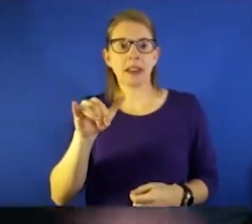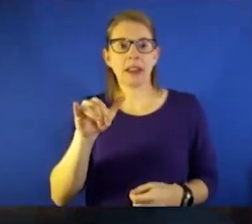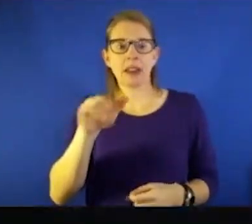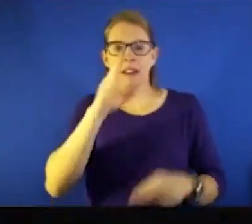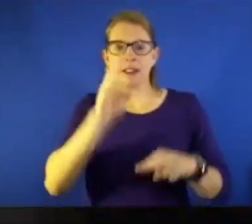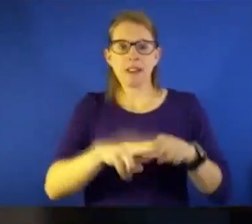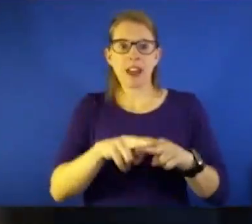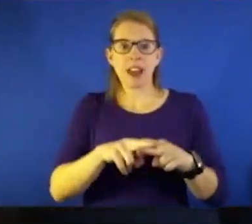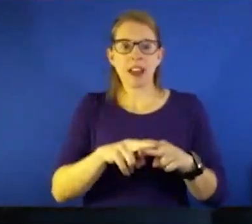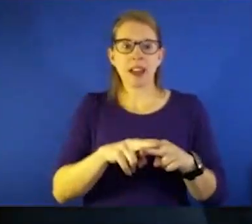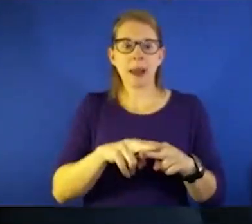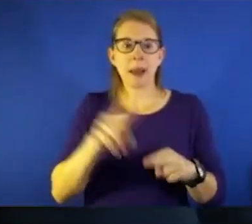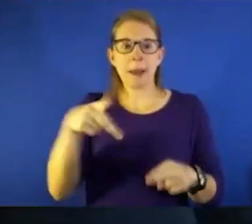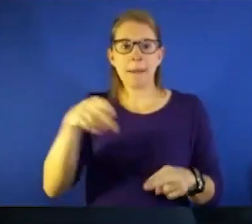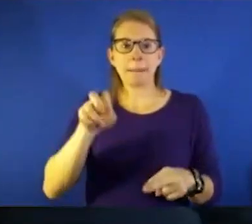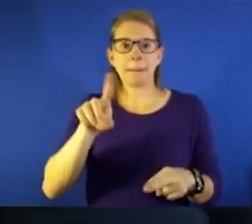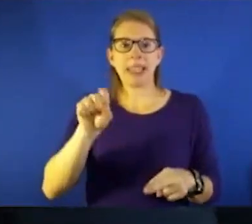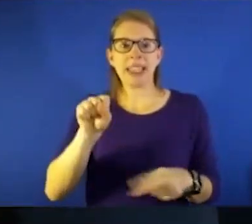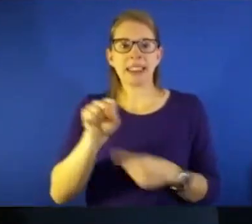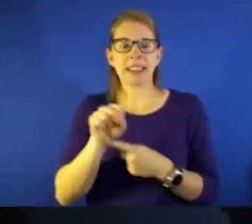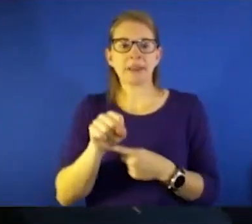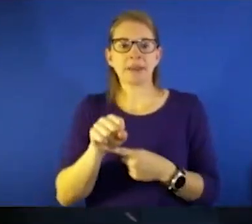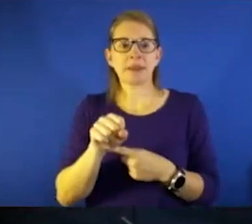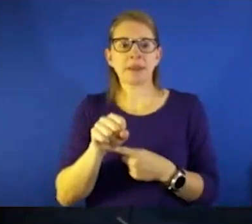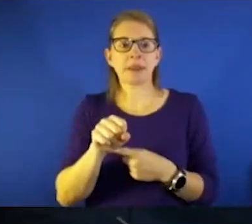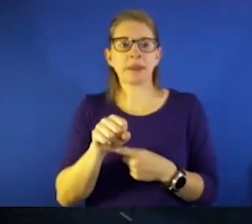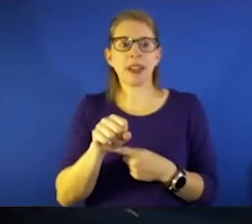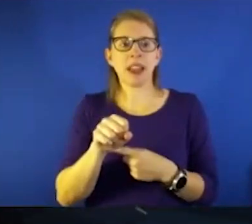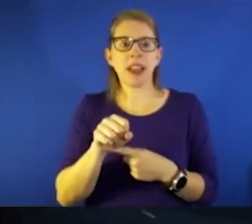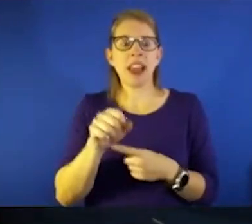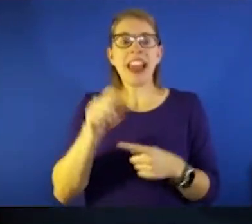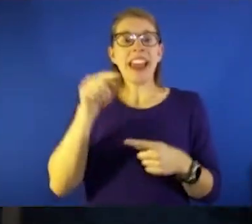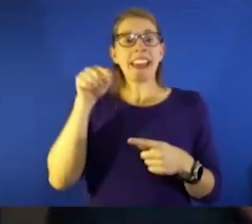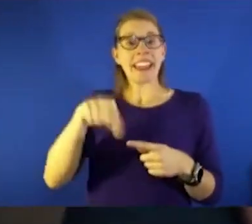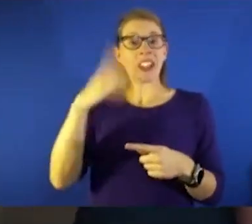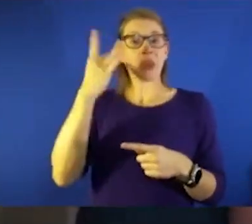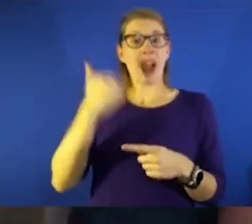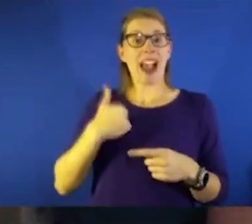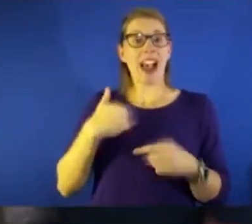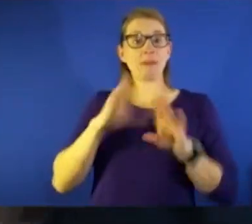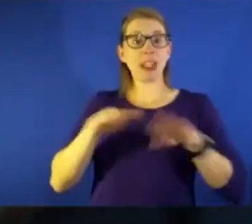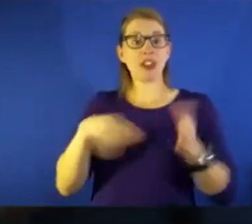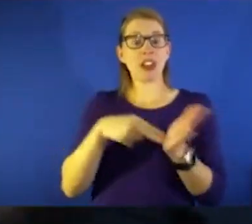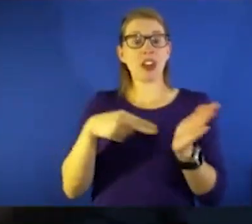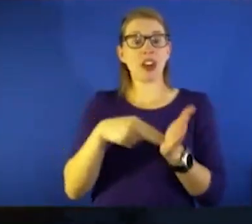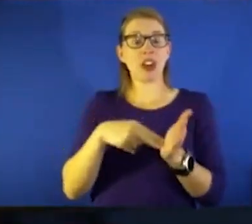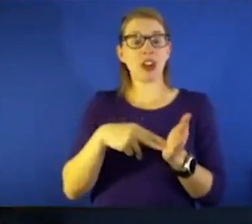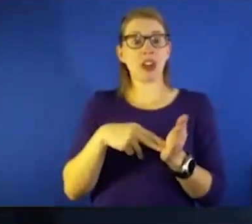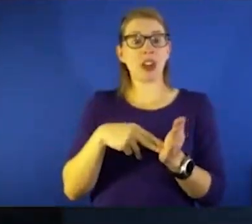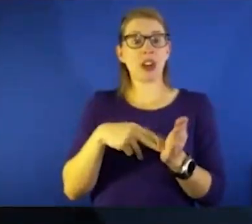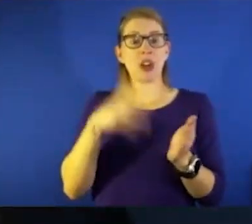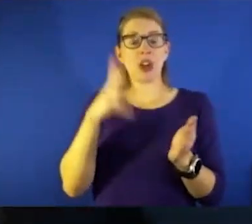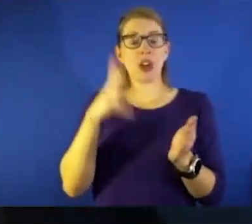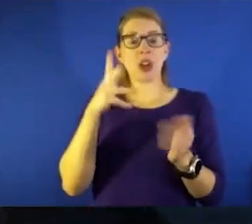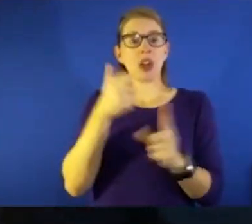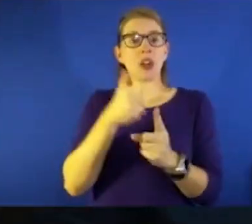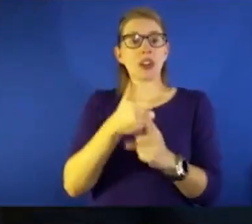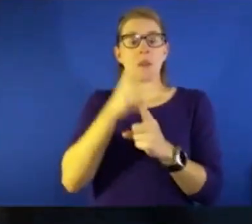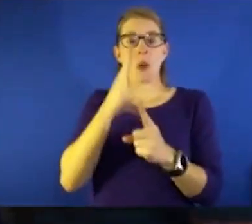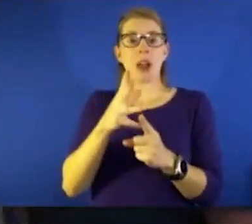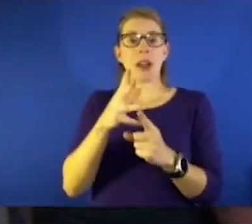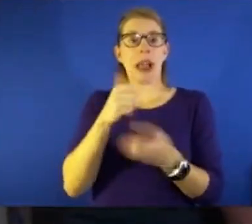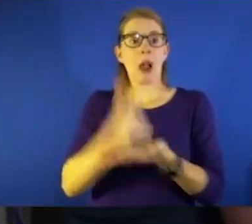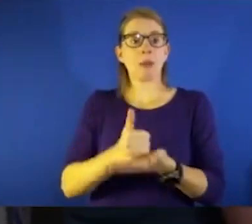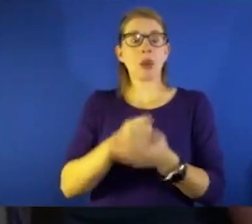help as we Okay, can. this is why you said you have pediatric Okay, nurses. yes, yeah, Okay, absolutely. gotcha. So Bailey's gonna help me hold your arm, okay? And can you scoot forward in your